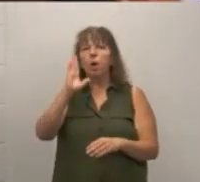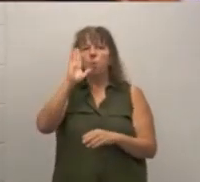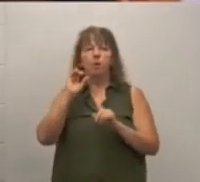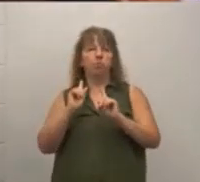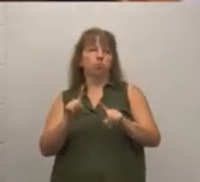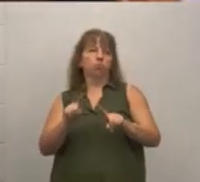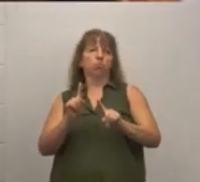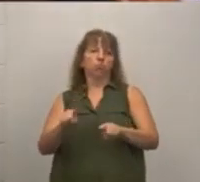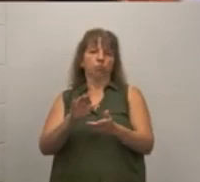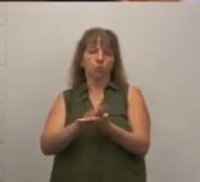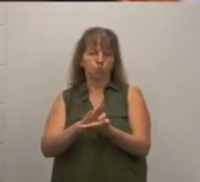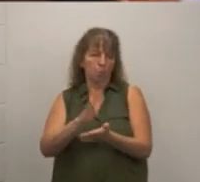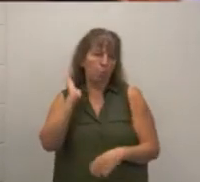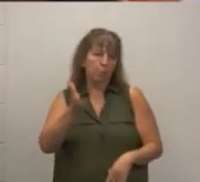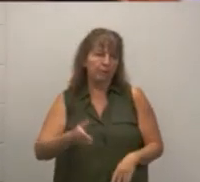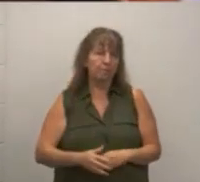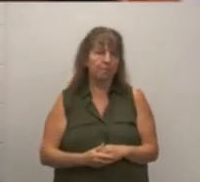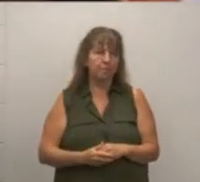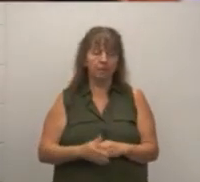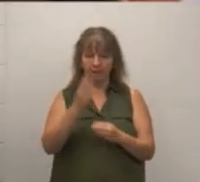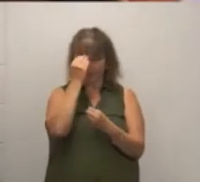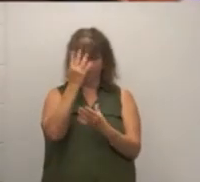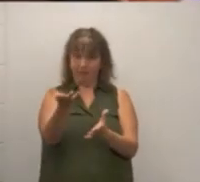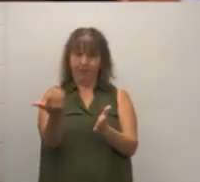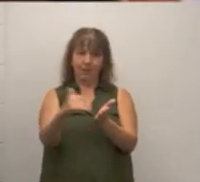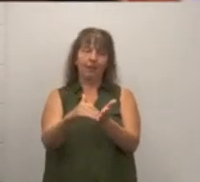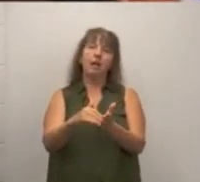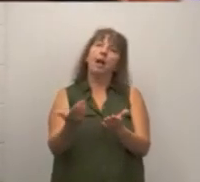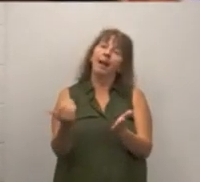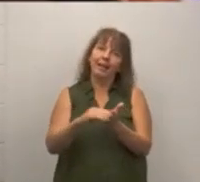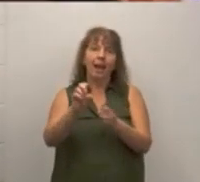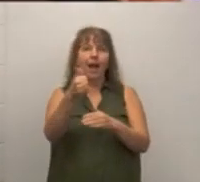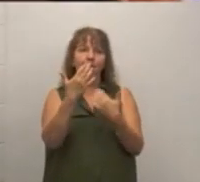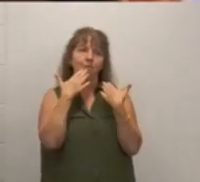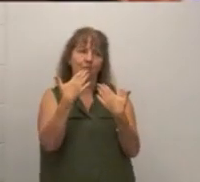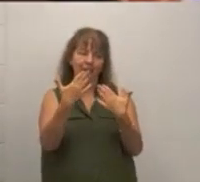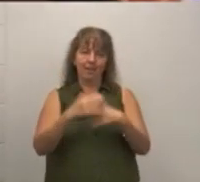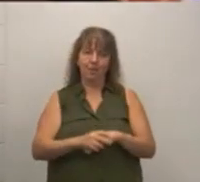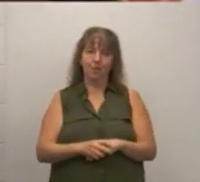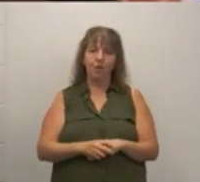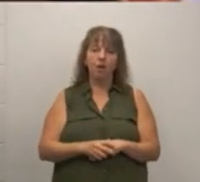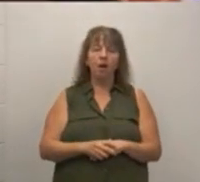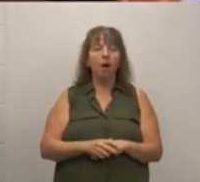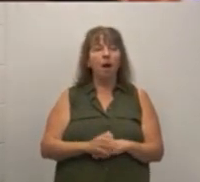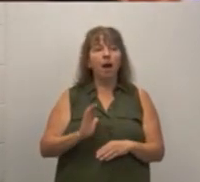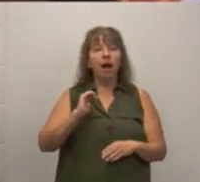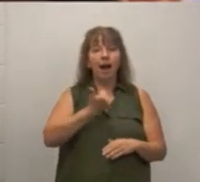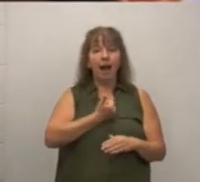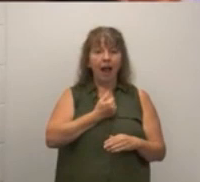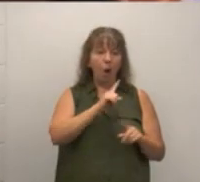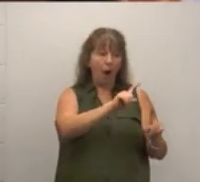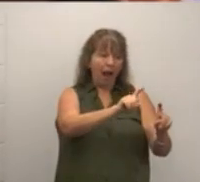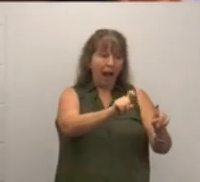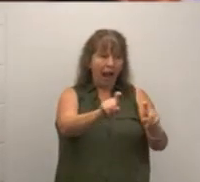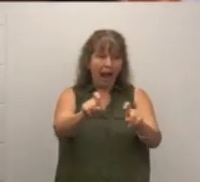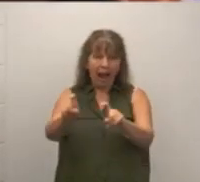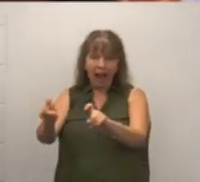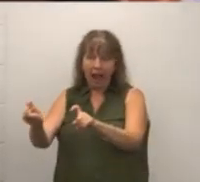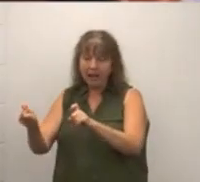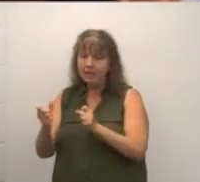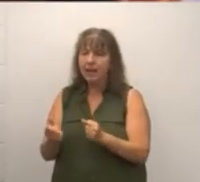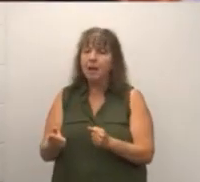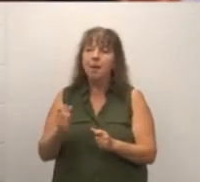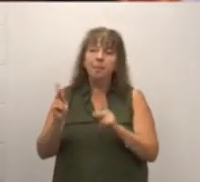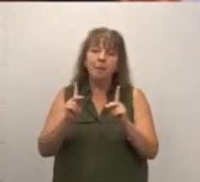And just a reminder, and I want to send another thank you, we're at nearly 100% of people that have selected a program as